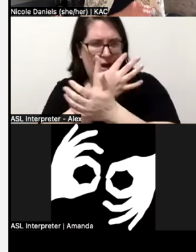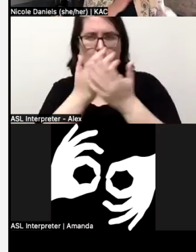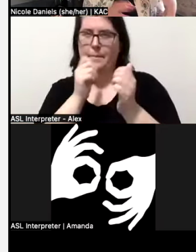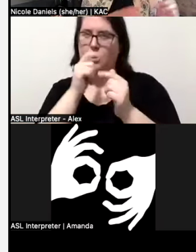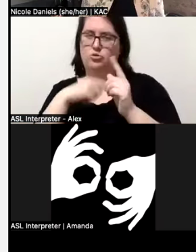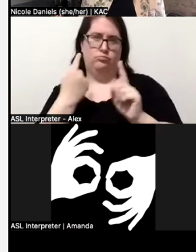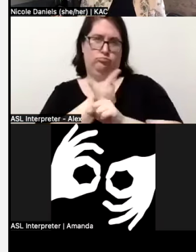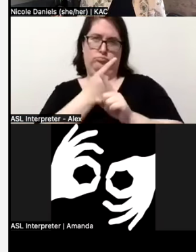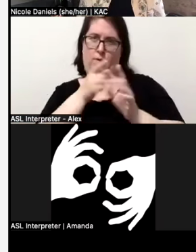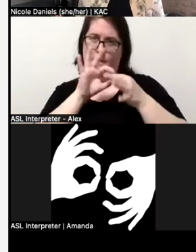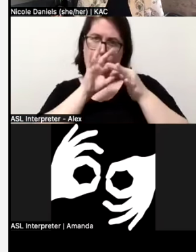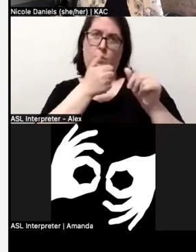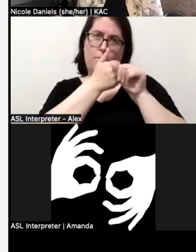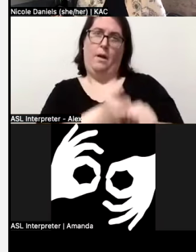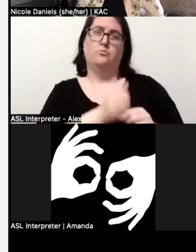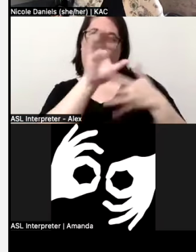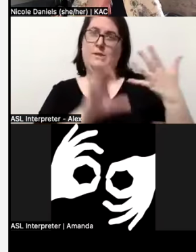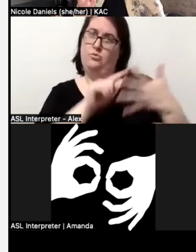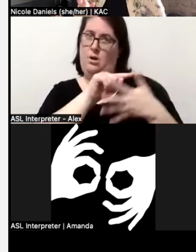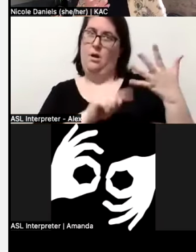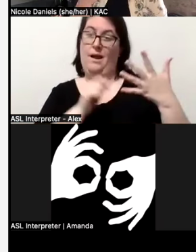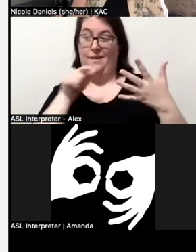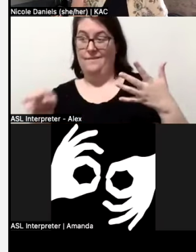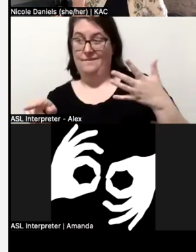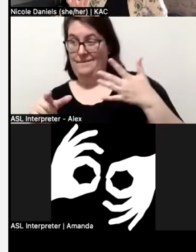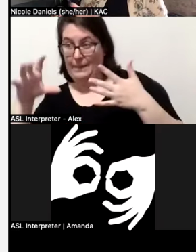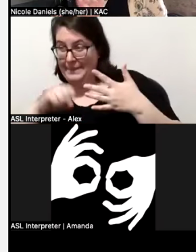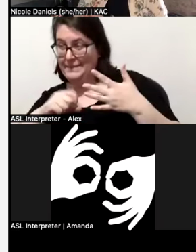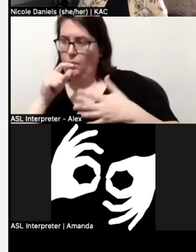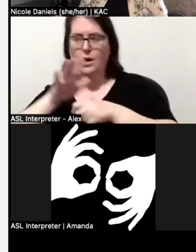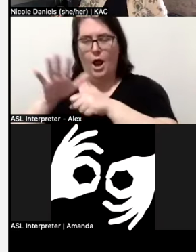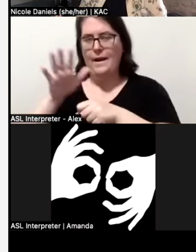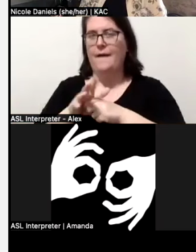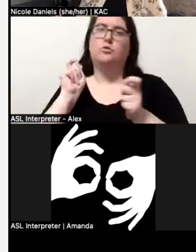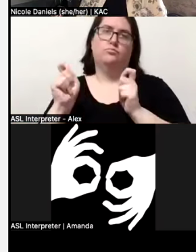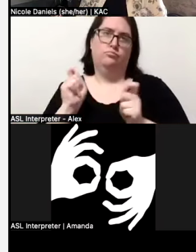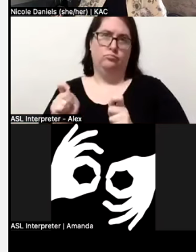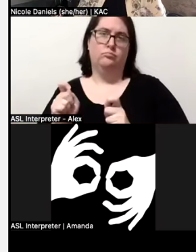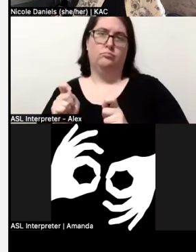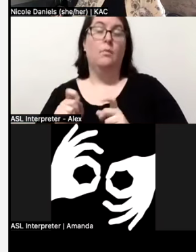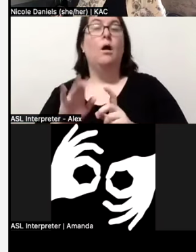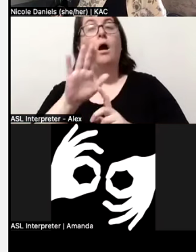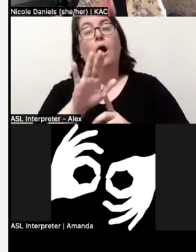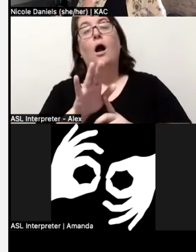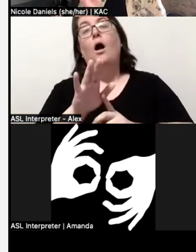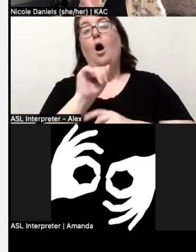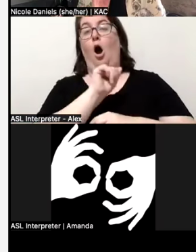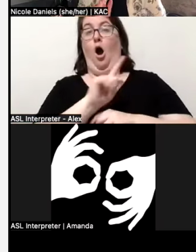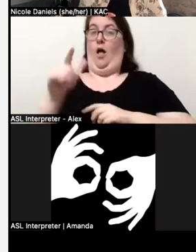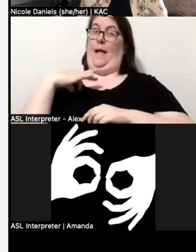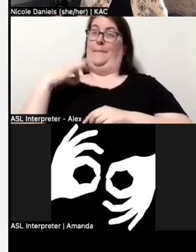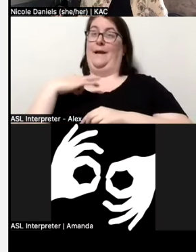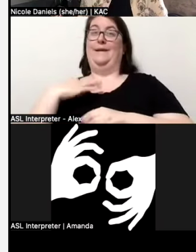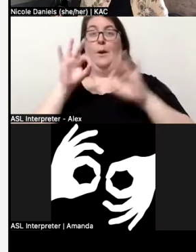those points or adjusting accordingly if you're not. Of course, not every application is going to score perfectly on every